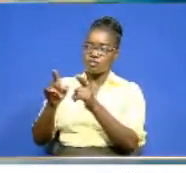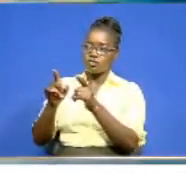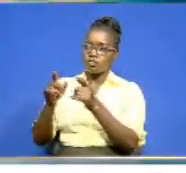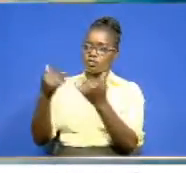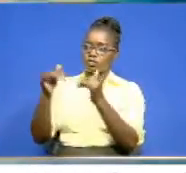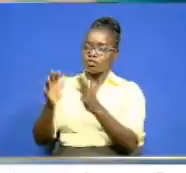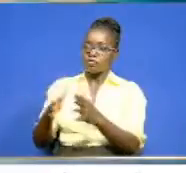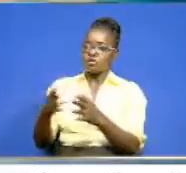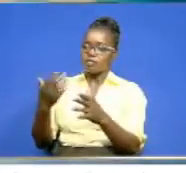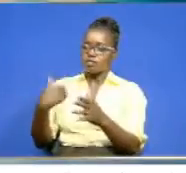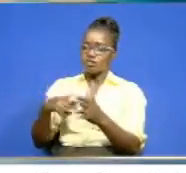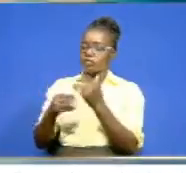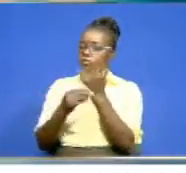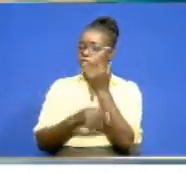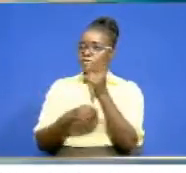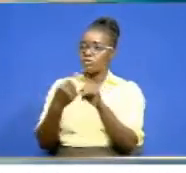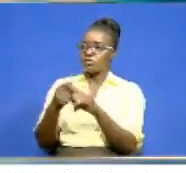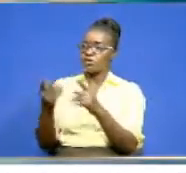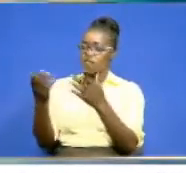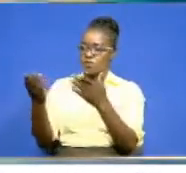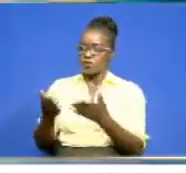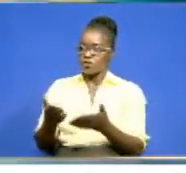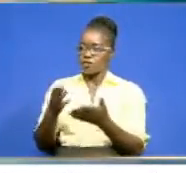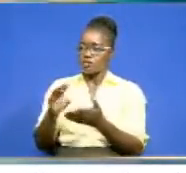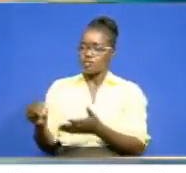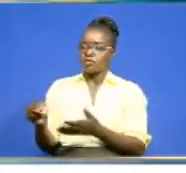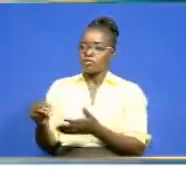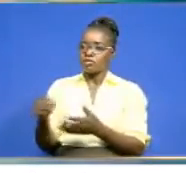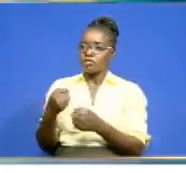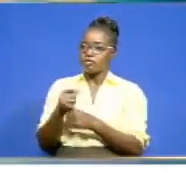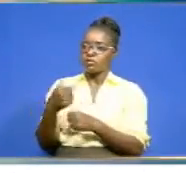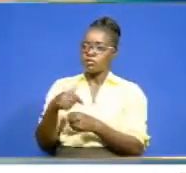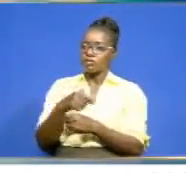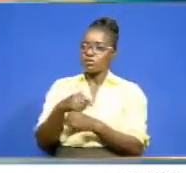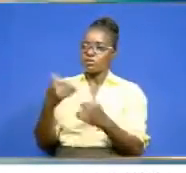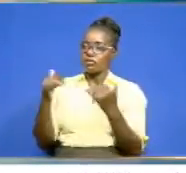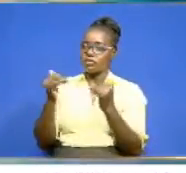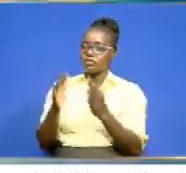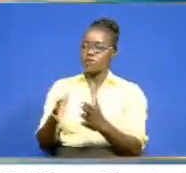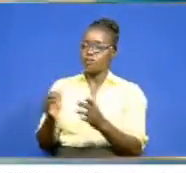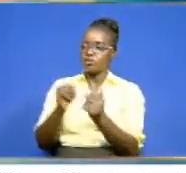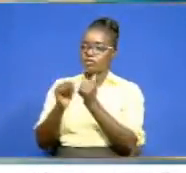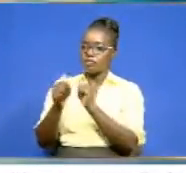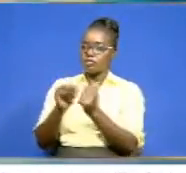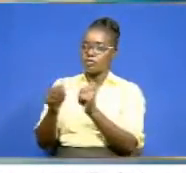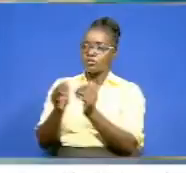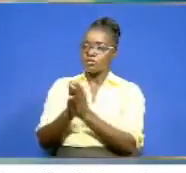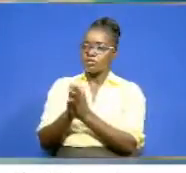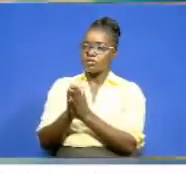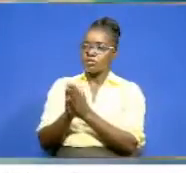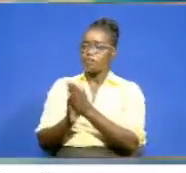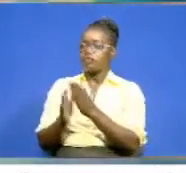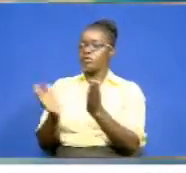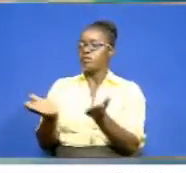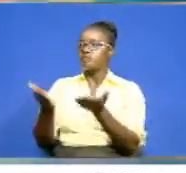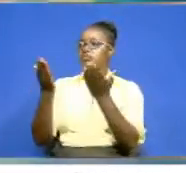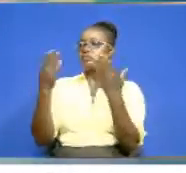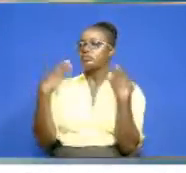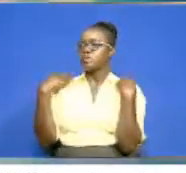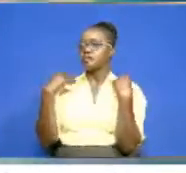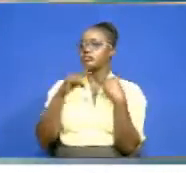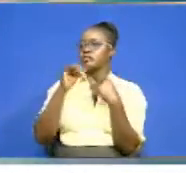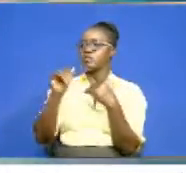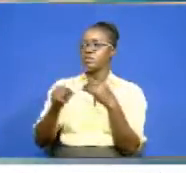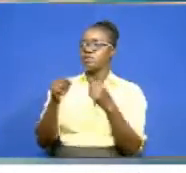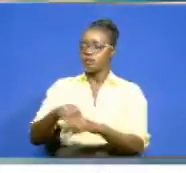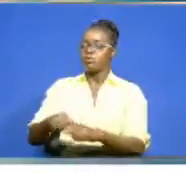are not good enough. We are bringing these foreign-based players to make our players compete and up their game so that they can be able to